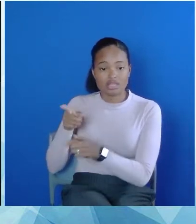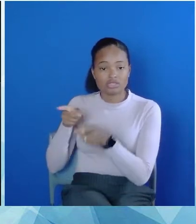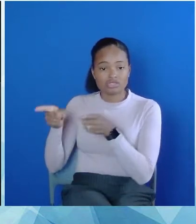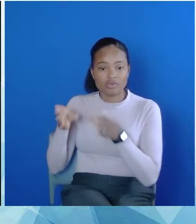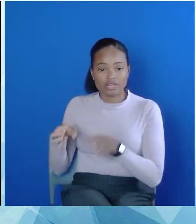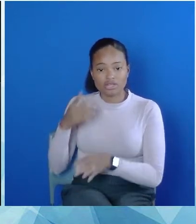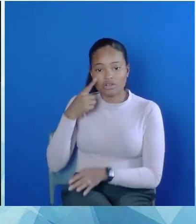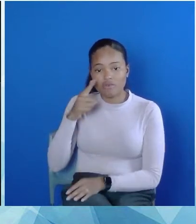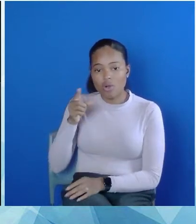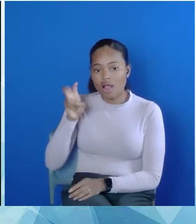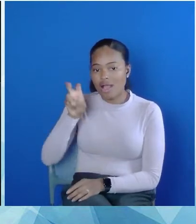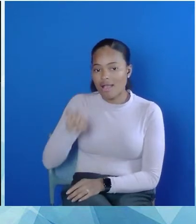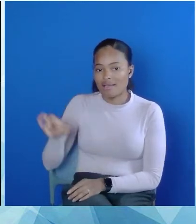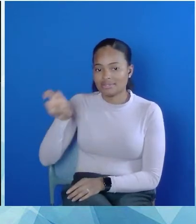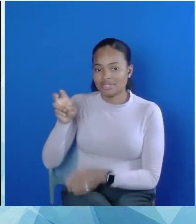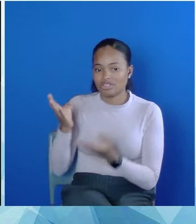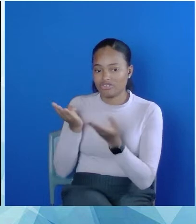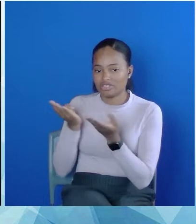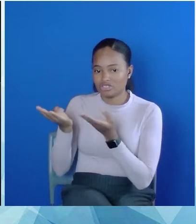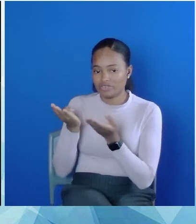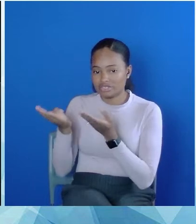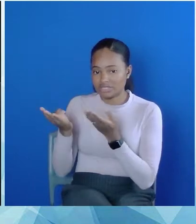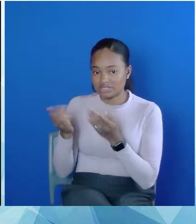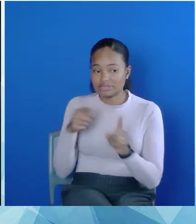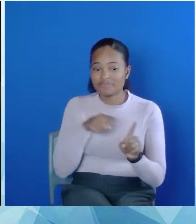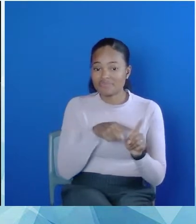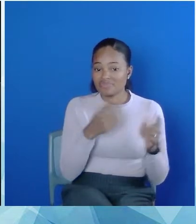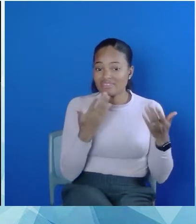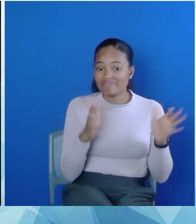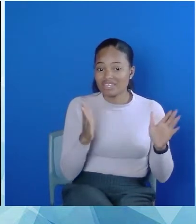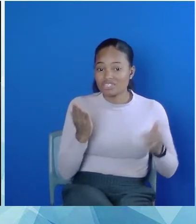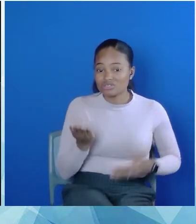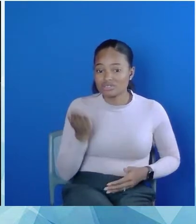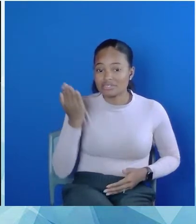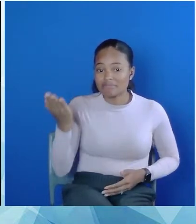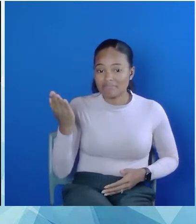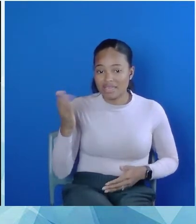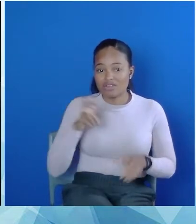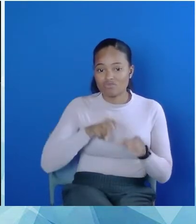Services, and he did submit his resignation